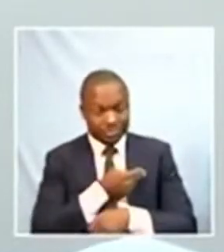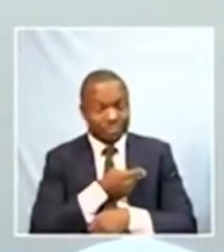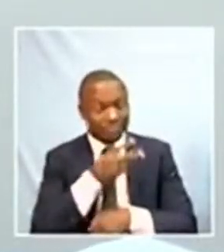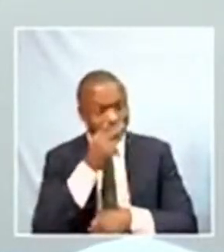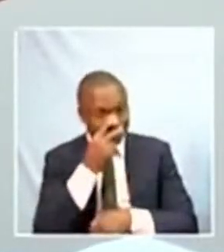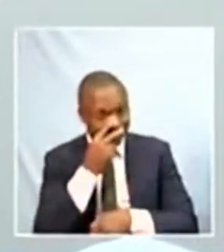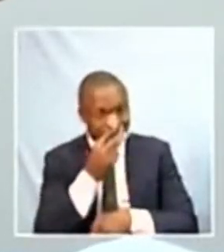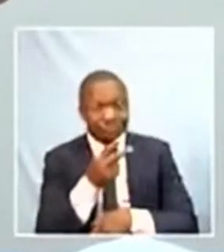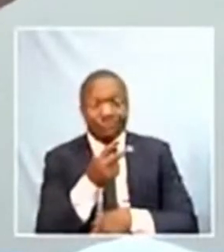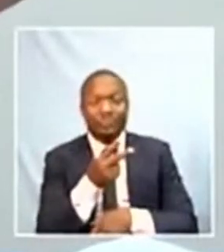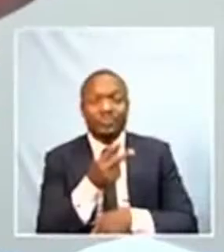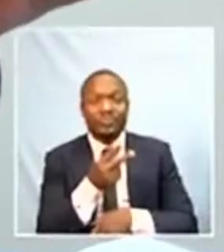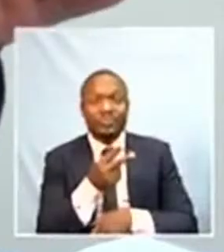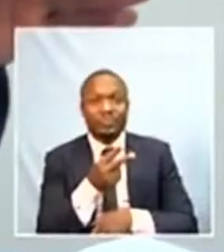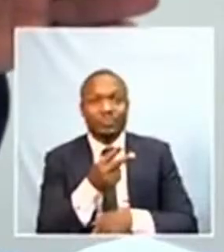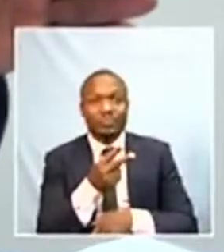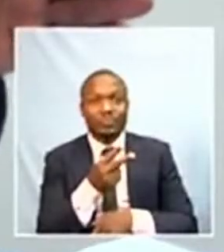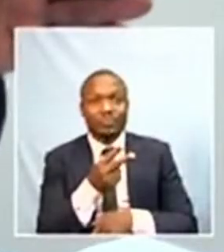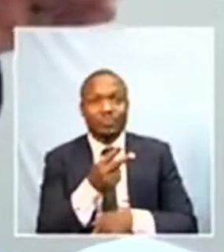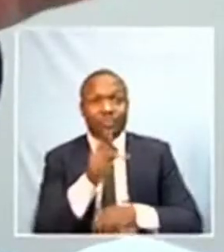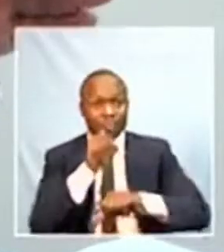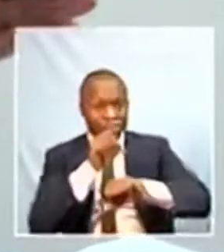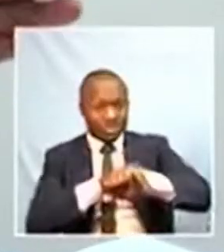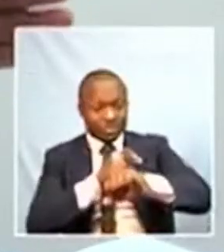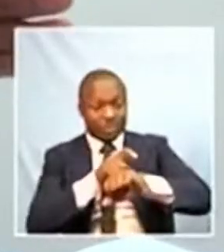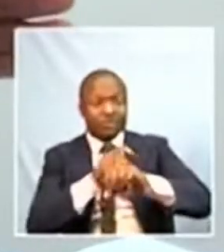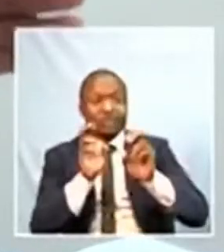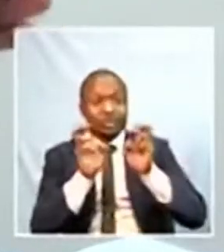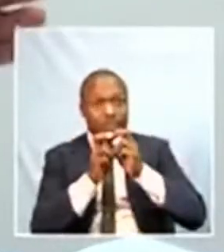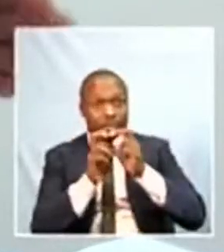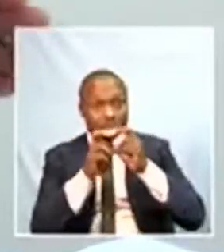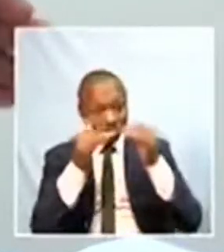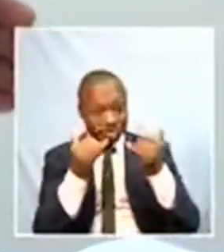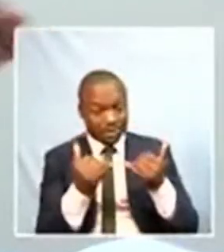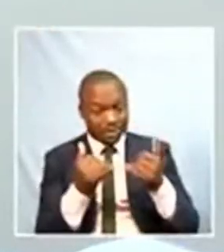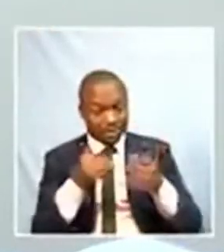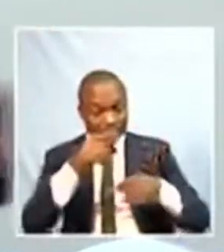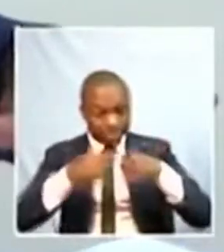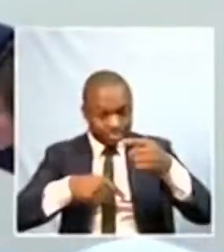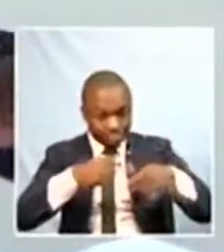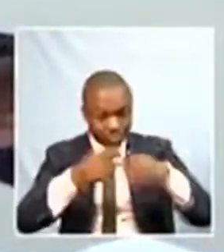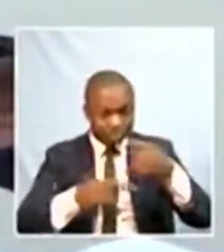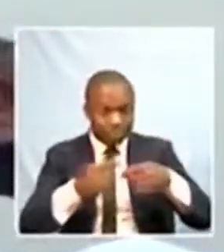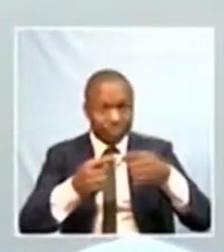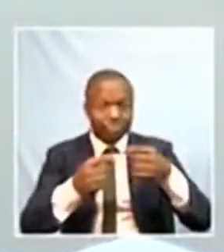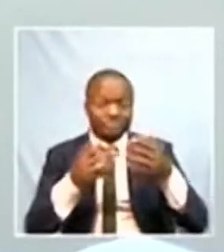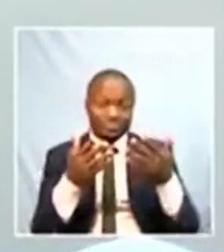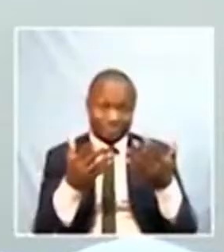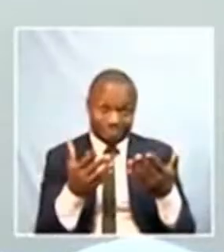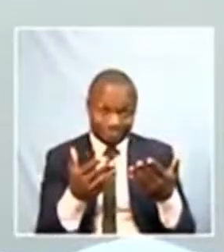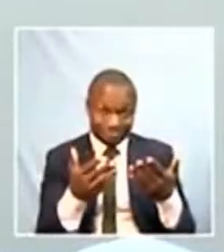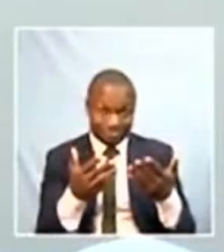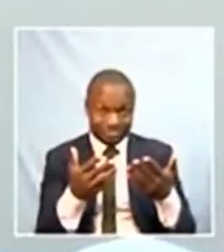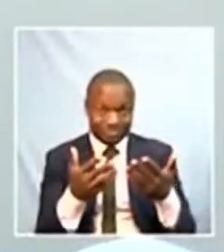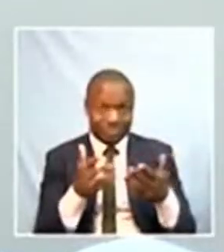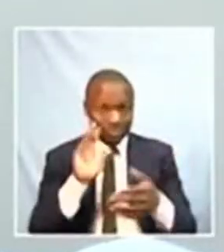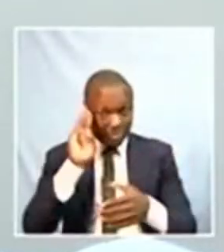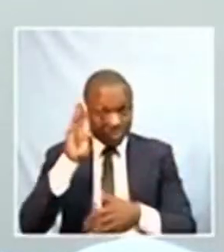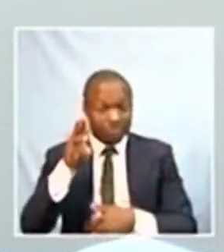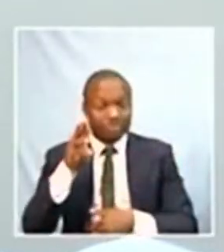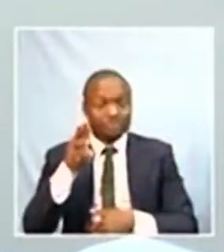looking at the period of the contract now. It is running, all being done. So we